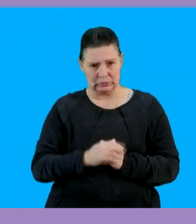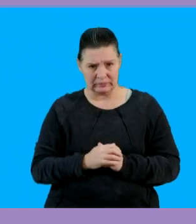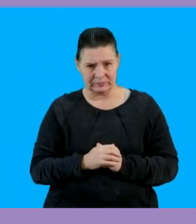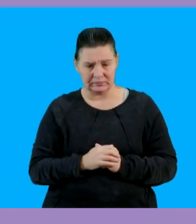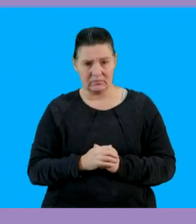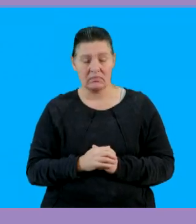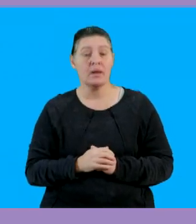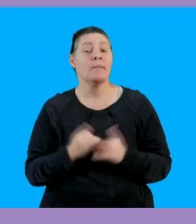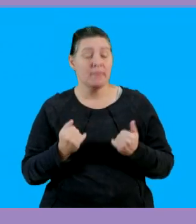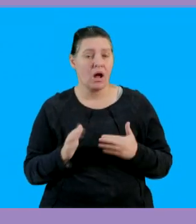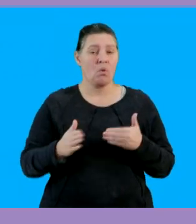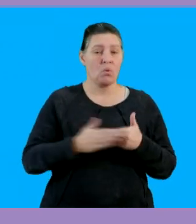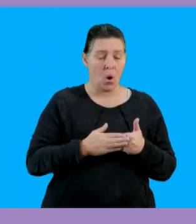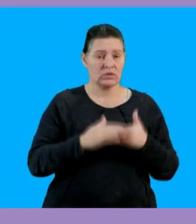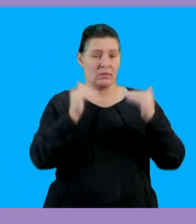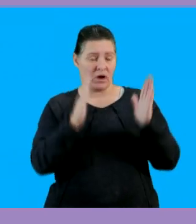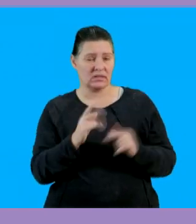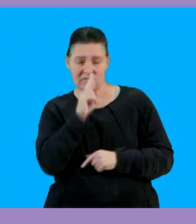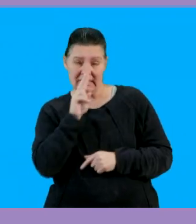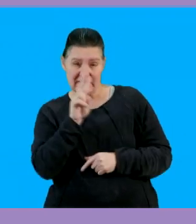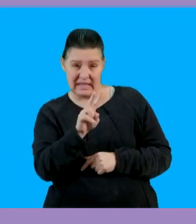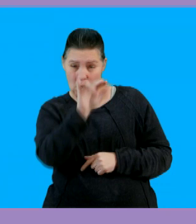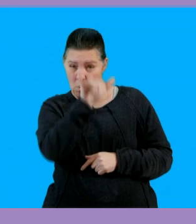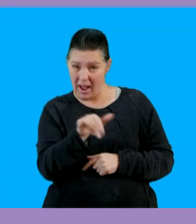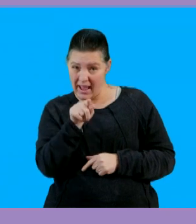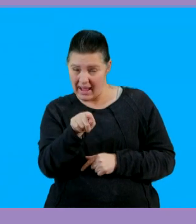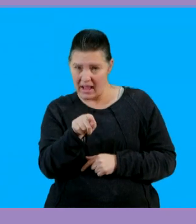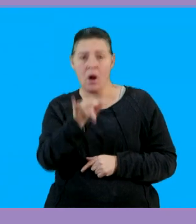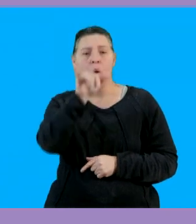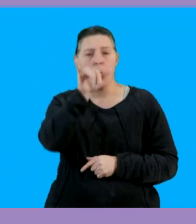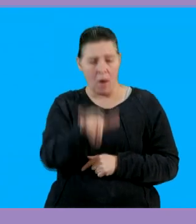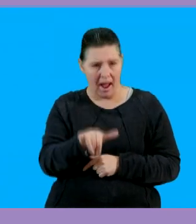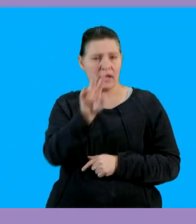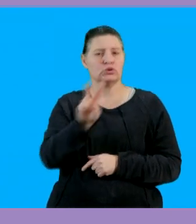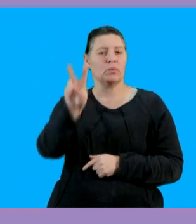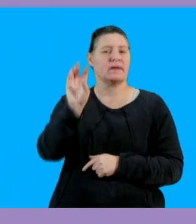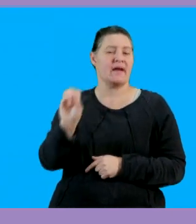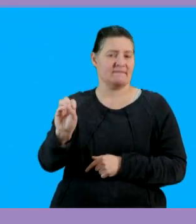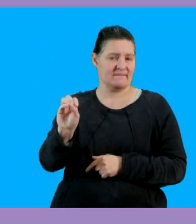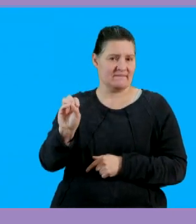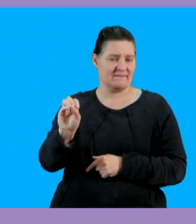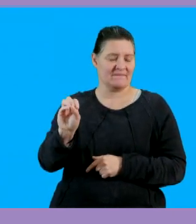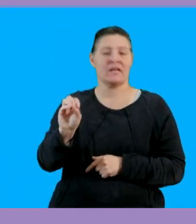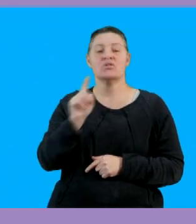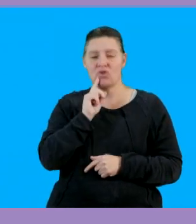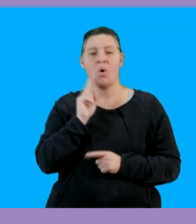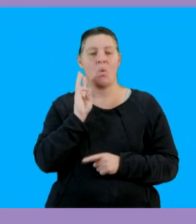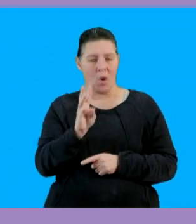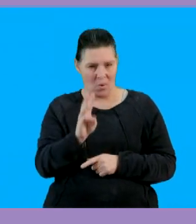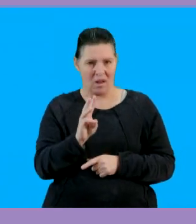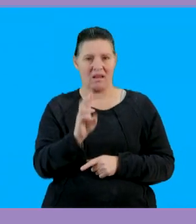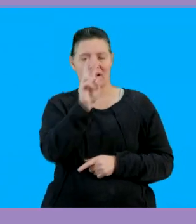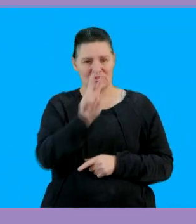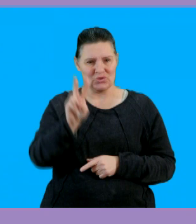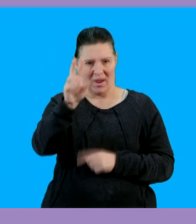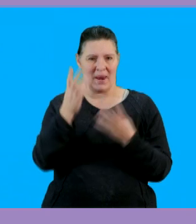2. And I'm going to close that bracket, and if we look at the y there, the y has been squared. So we are also going to